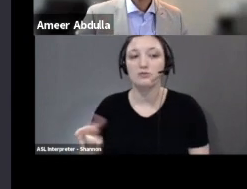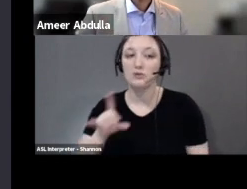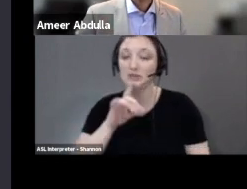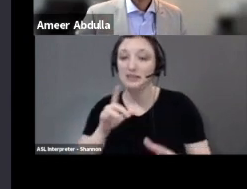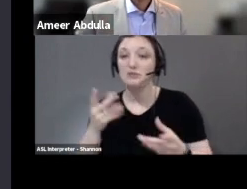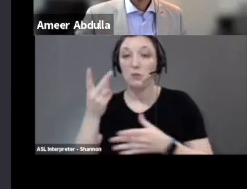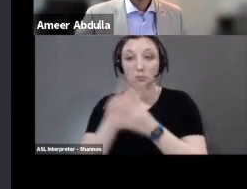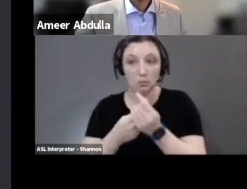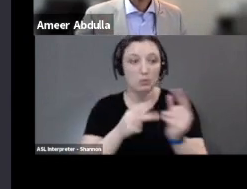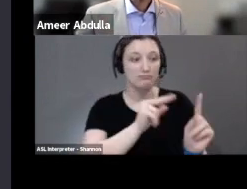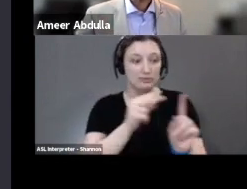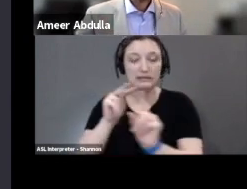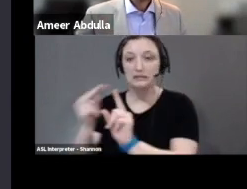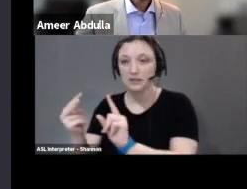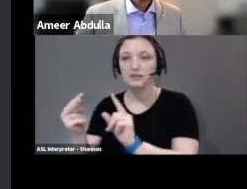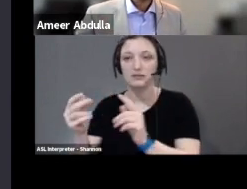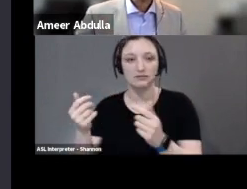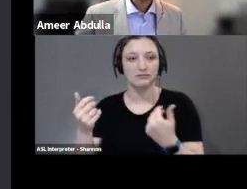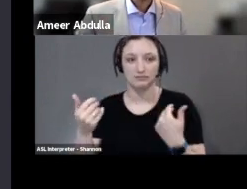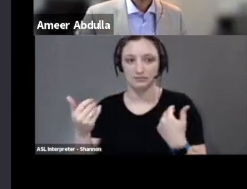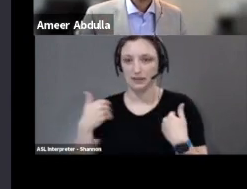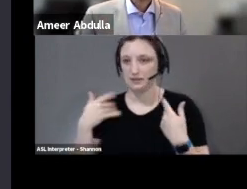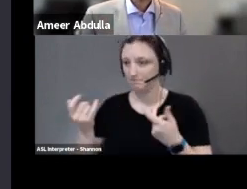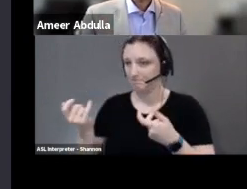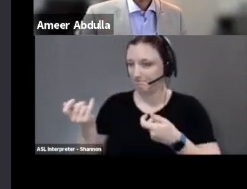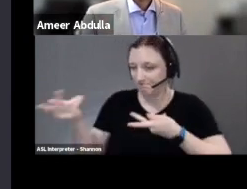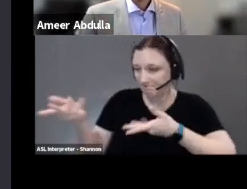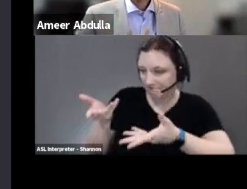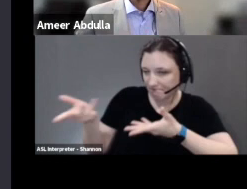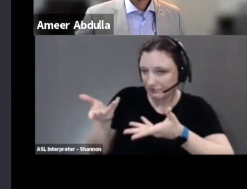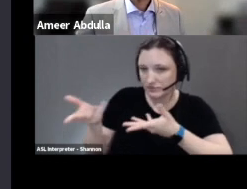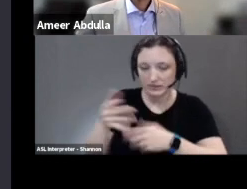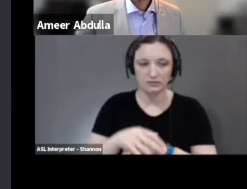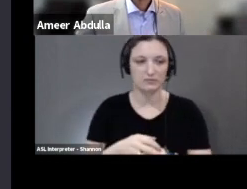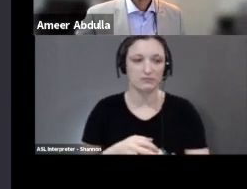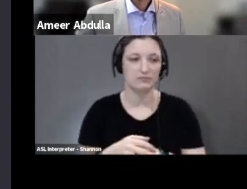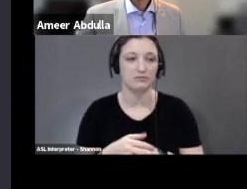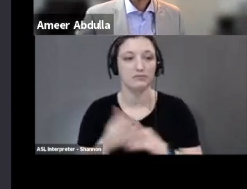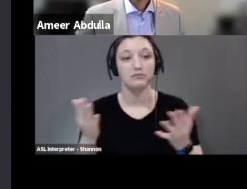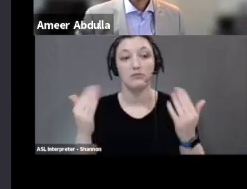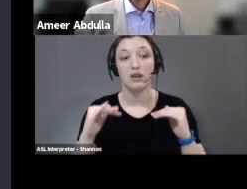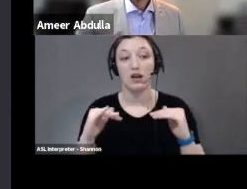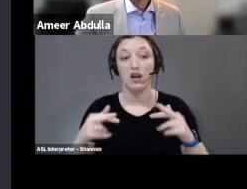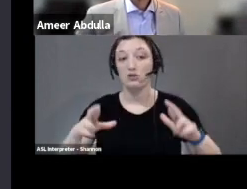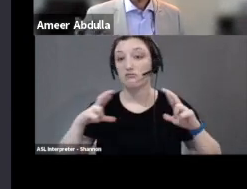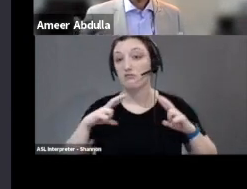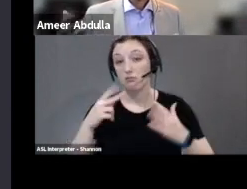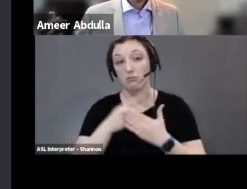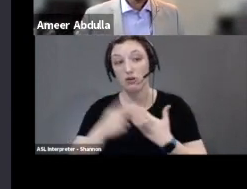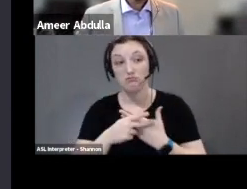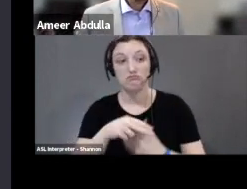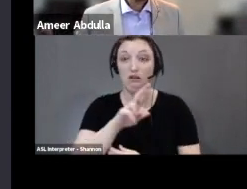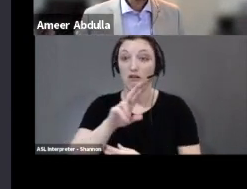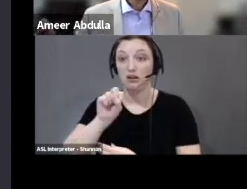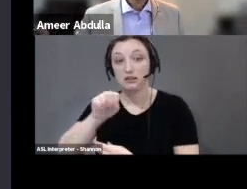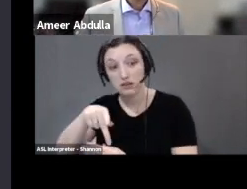that balancing act that you have to have. Also retirement programs. Again, an RRSP or a pension program. Salary from